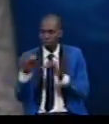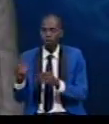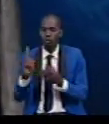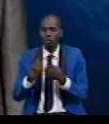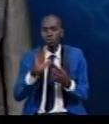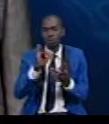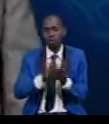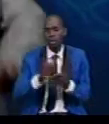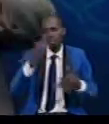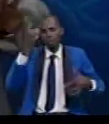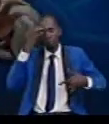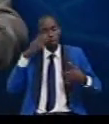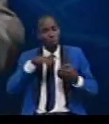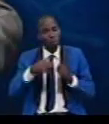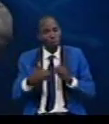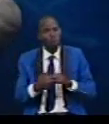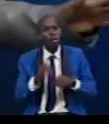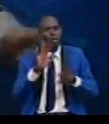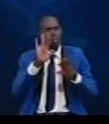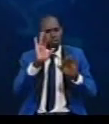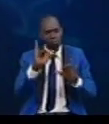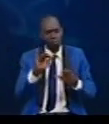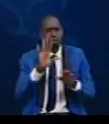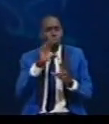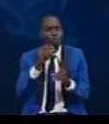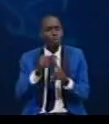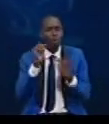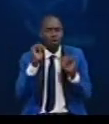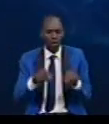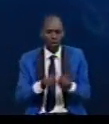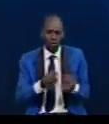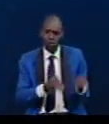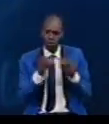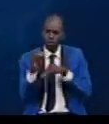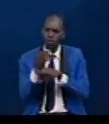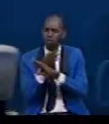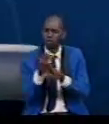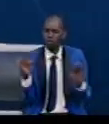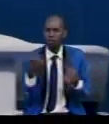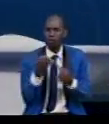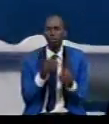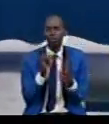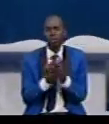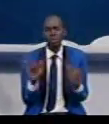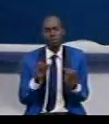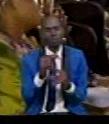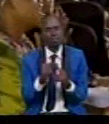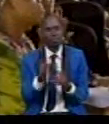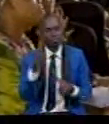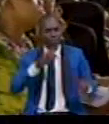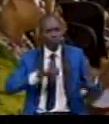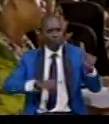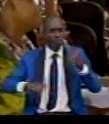say, I shall be made whole. Can you say it now?